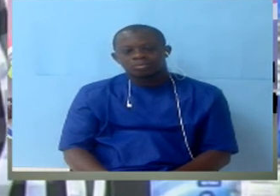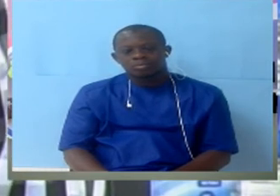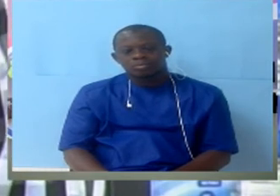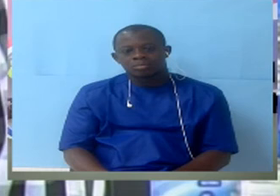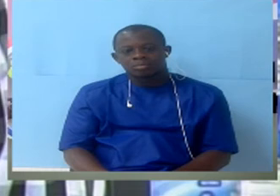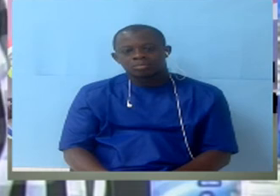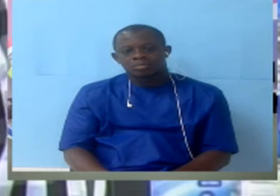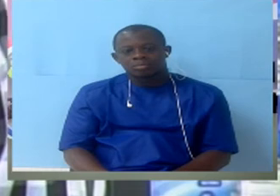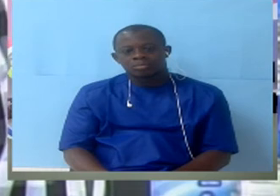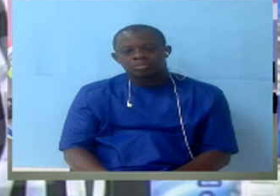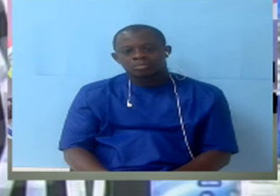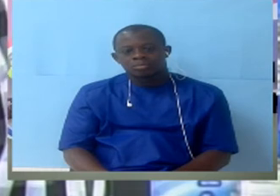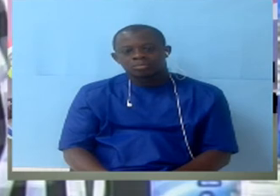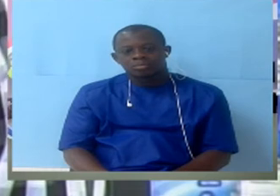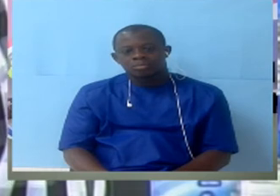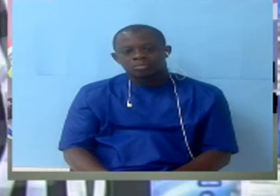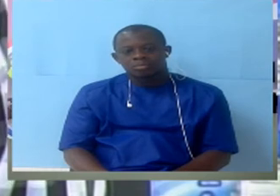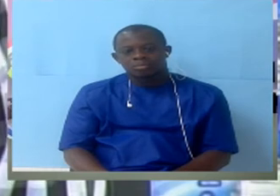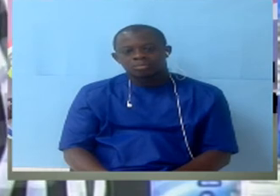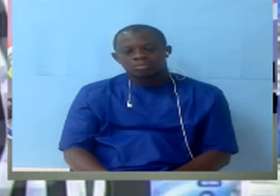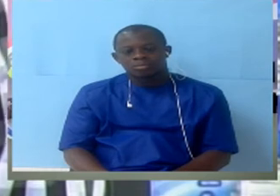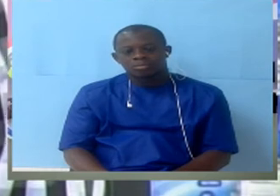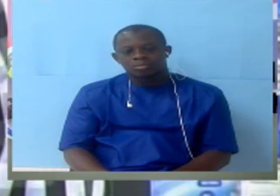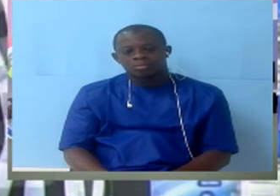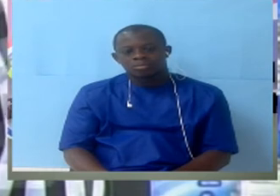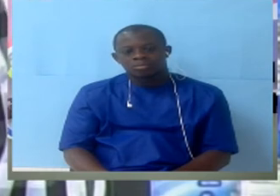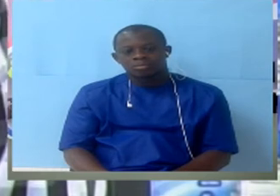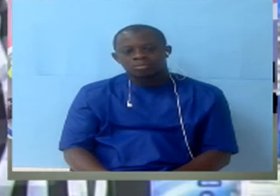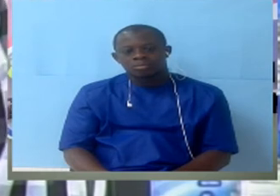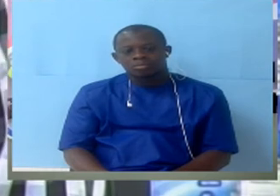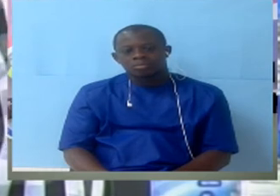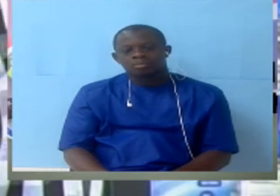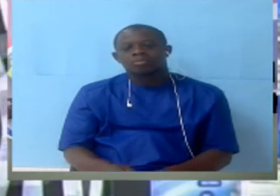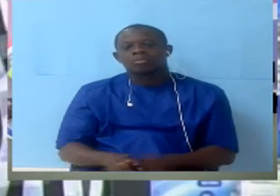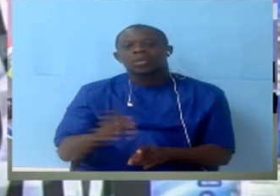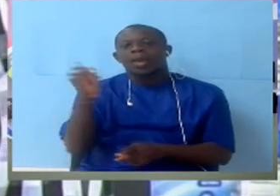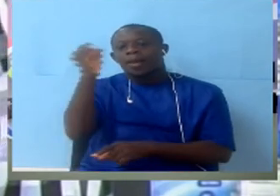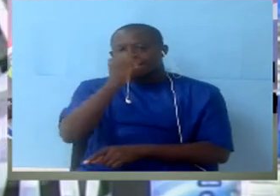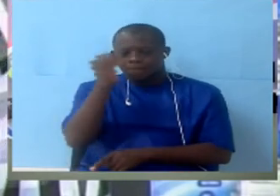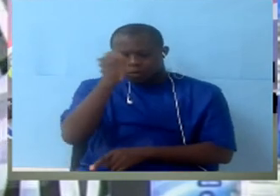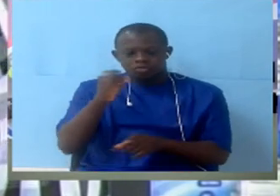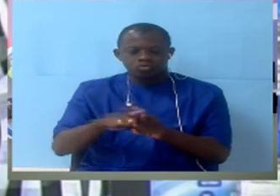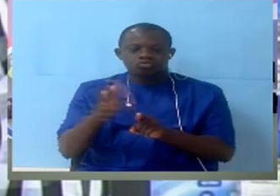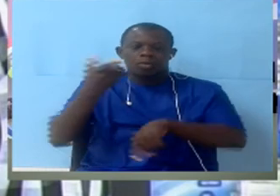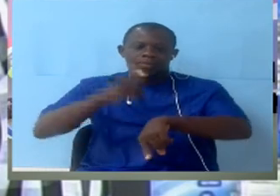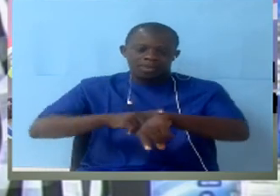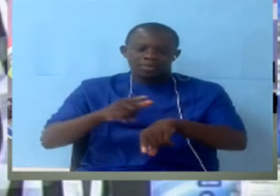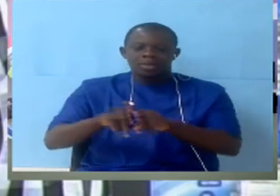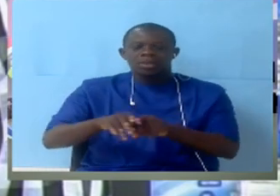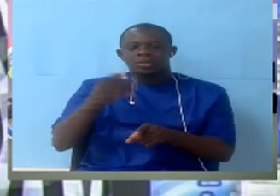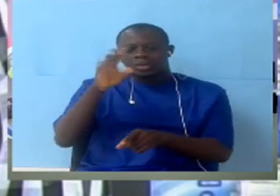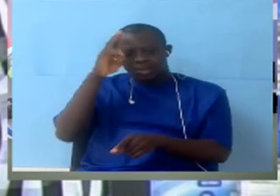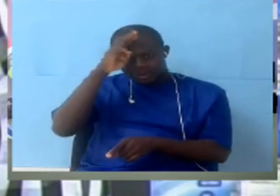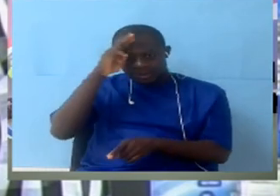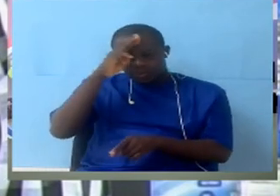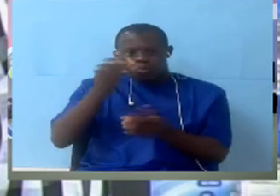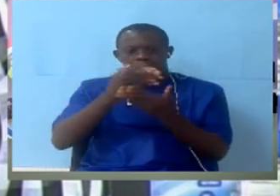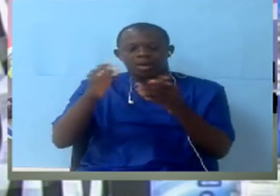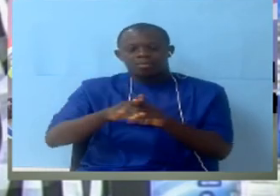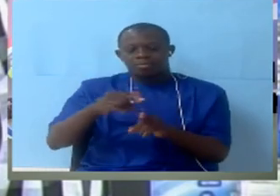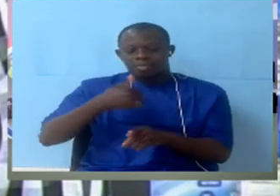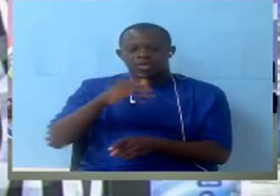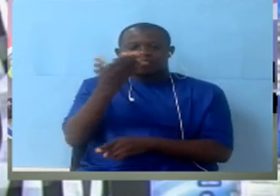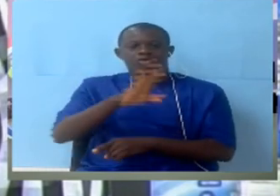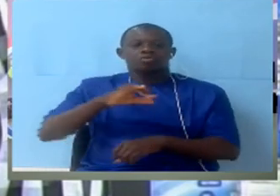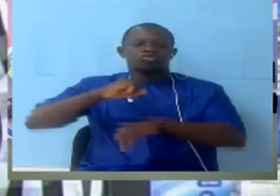ko ngabalang ko mialon ko mangi kukendoti. Because sometimes it is the reason that I